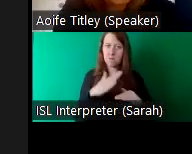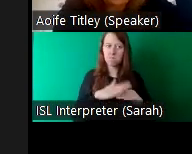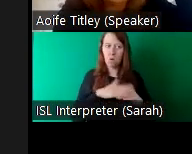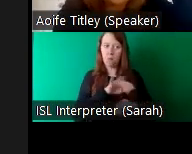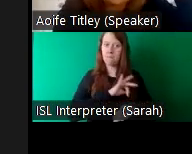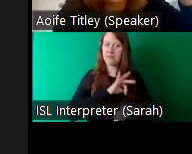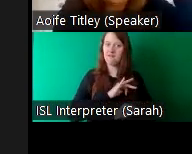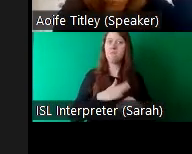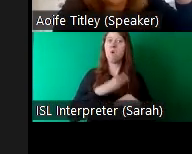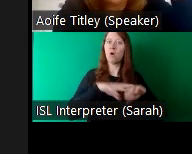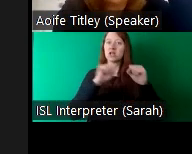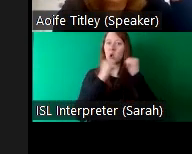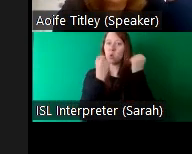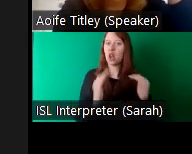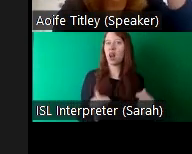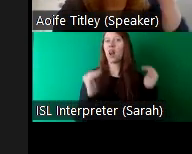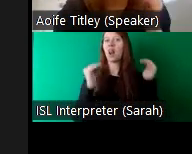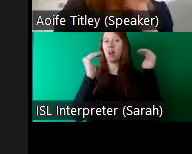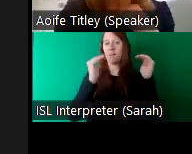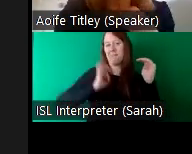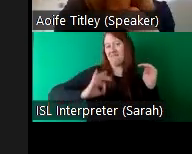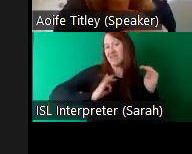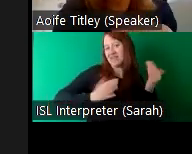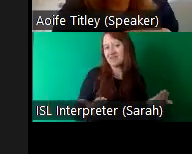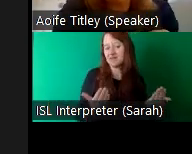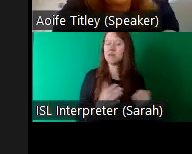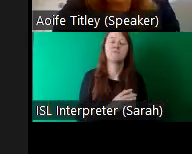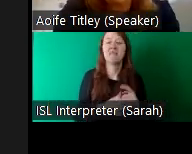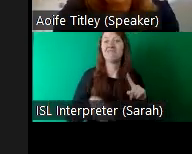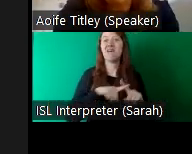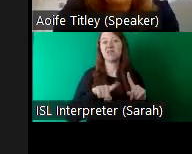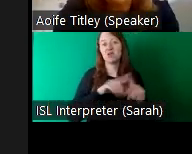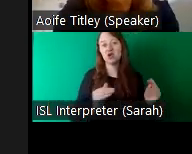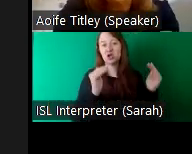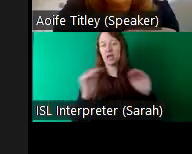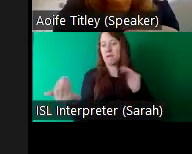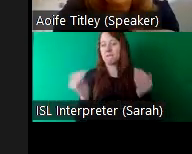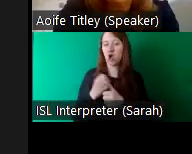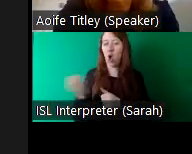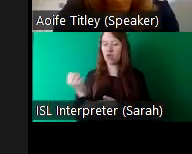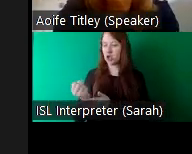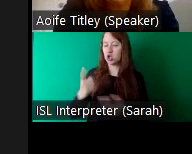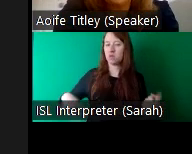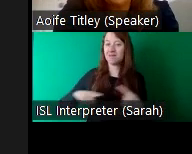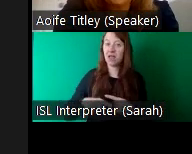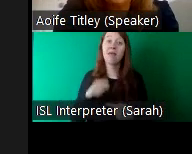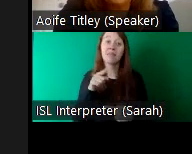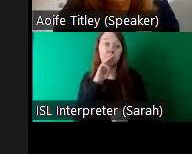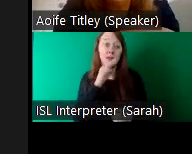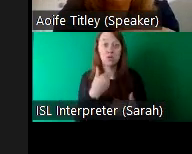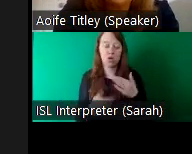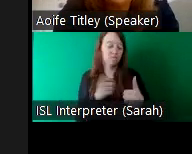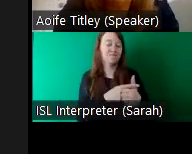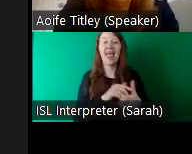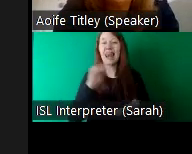other programs within, similar universities as well. So in practice, that might mean that they're less likely to have gone to a DEIS school,